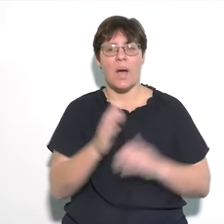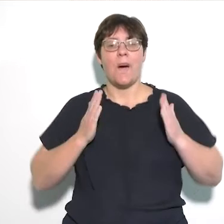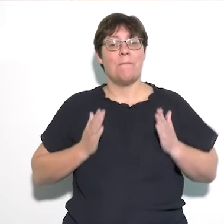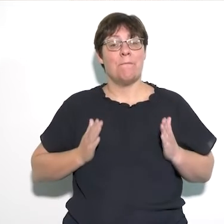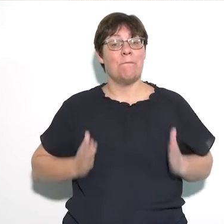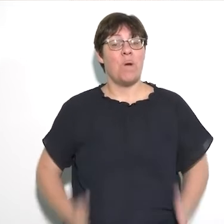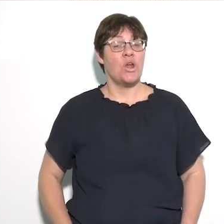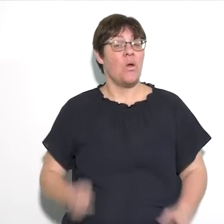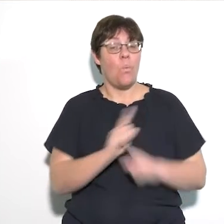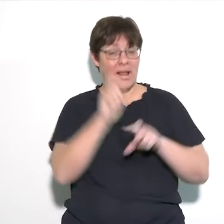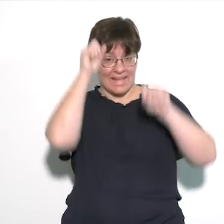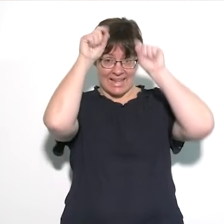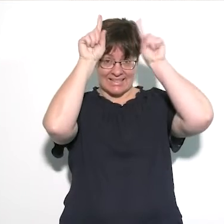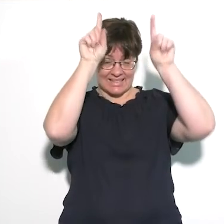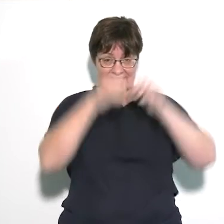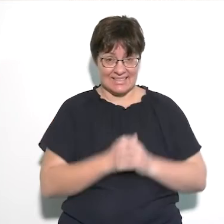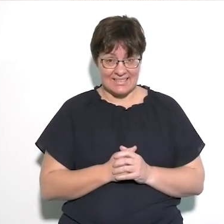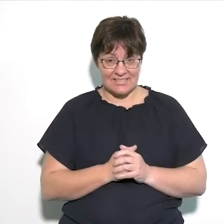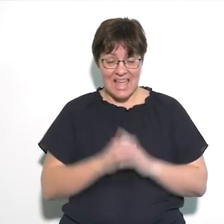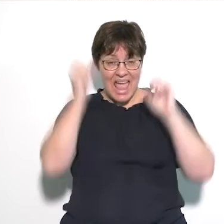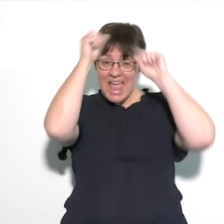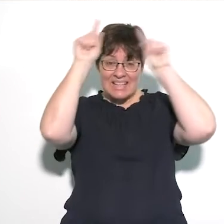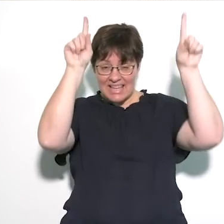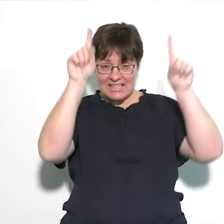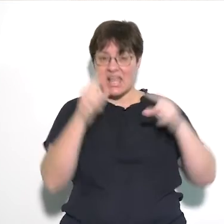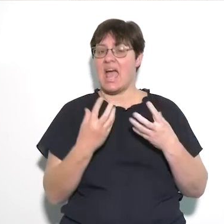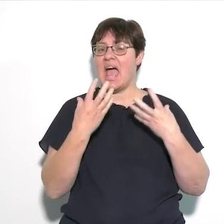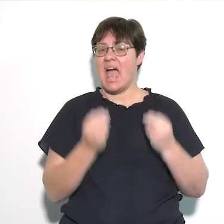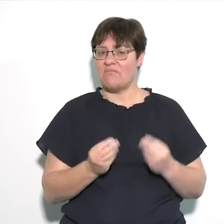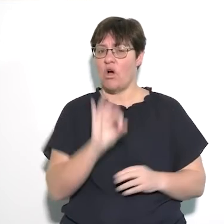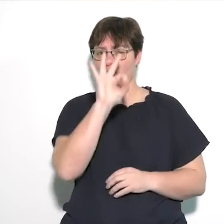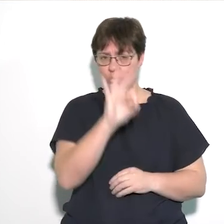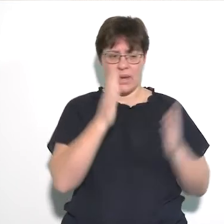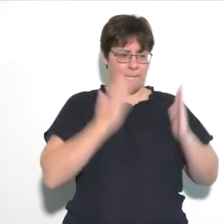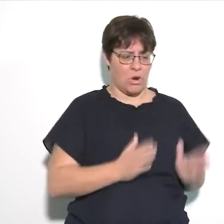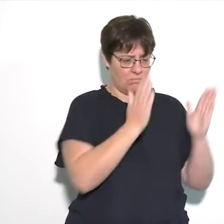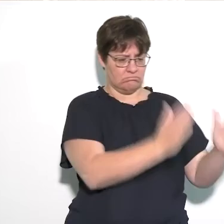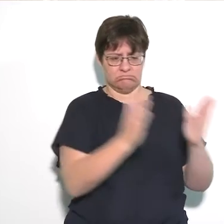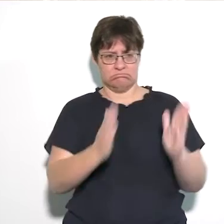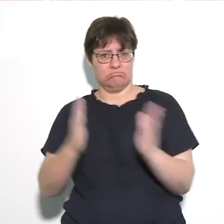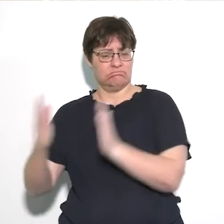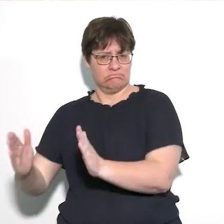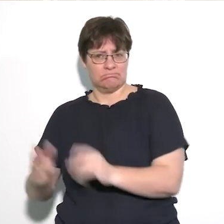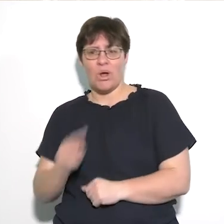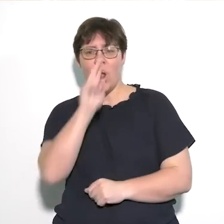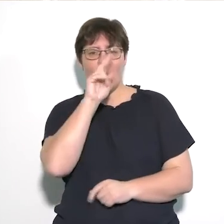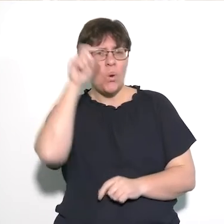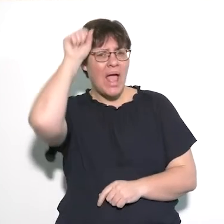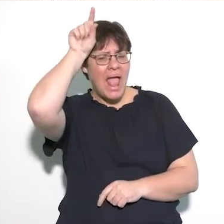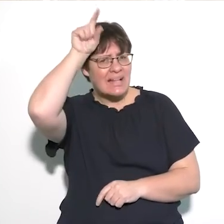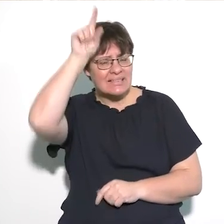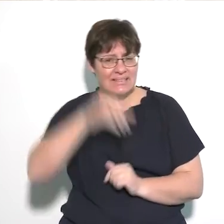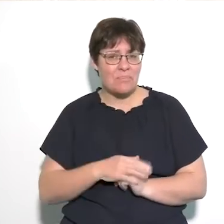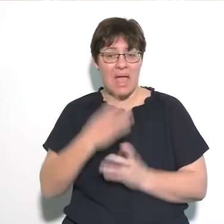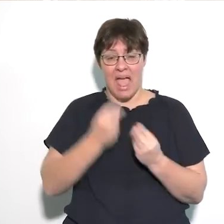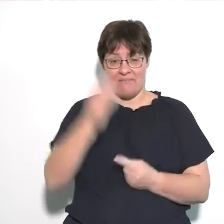body parts of insects. Insects have got 3 body parts. Let's have a look at this little ant.